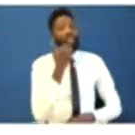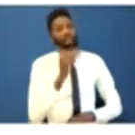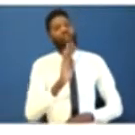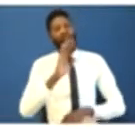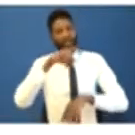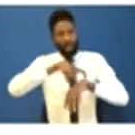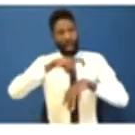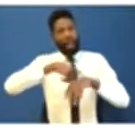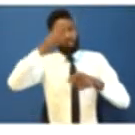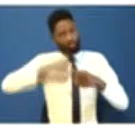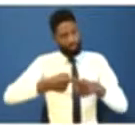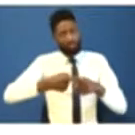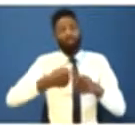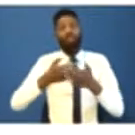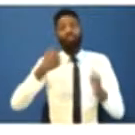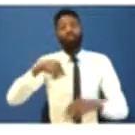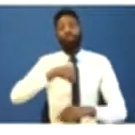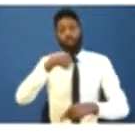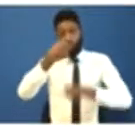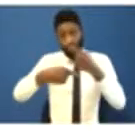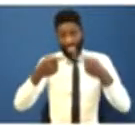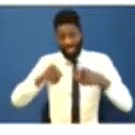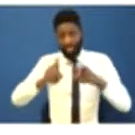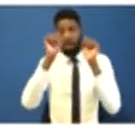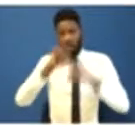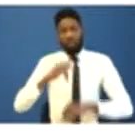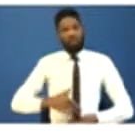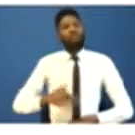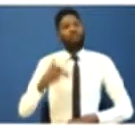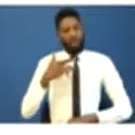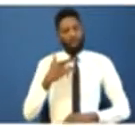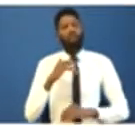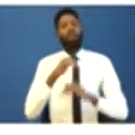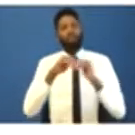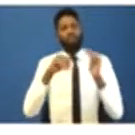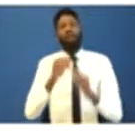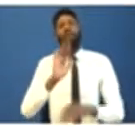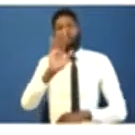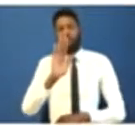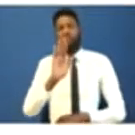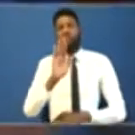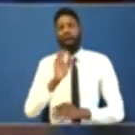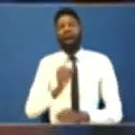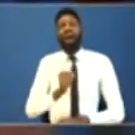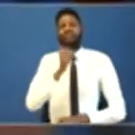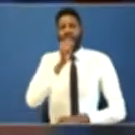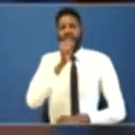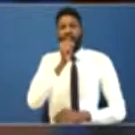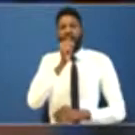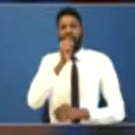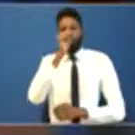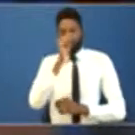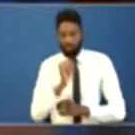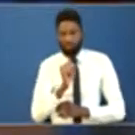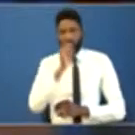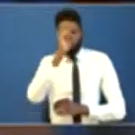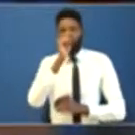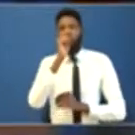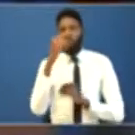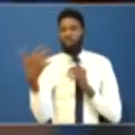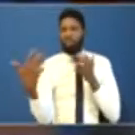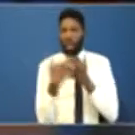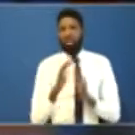up before you proceed you can feel comfortable in adjusting your mics according to your heights and we thank you